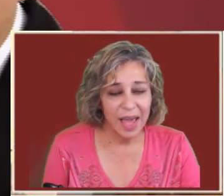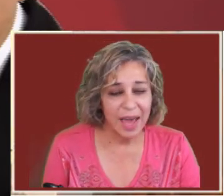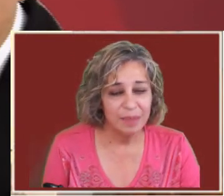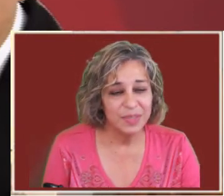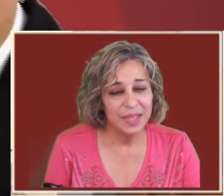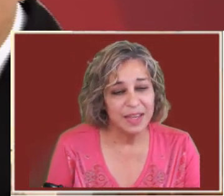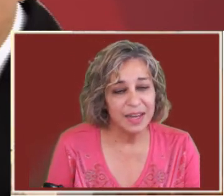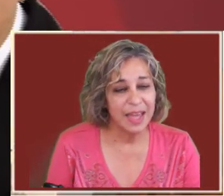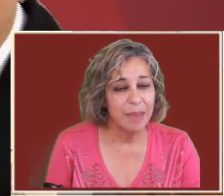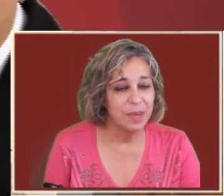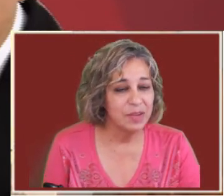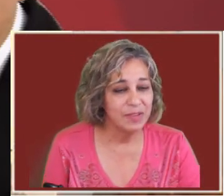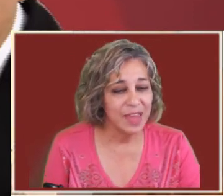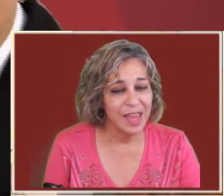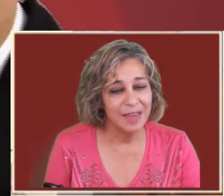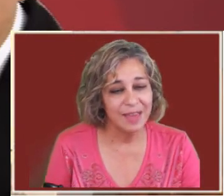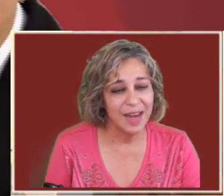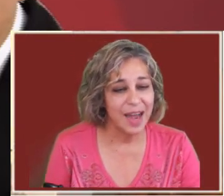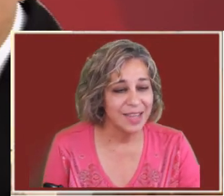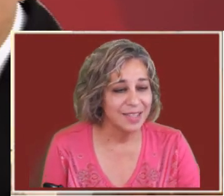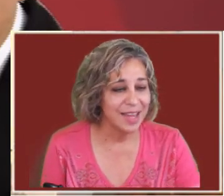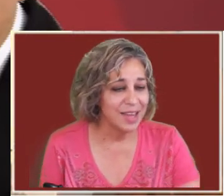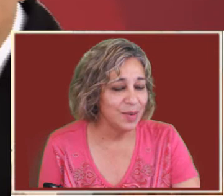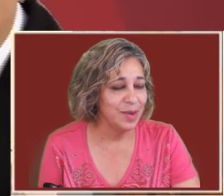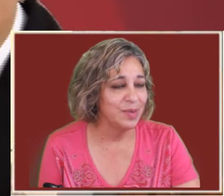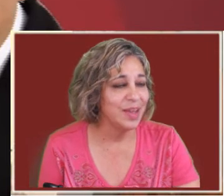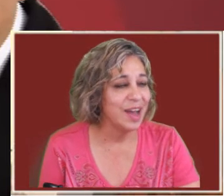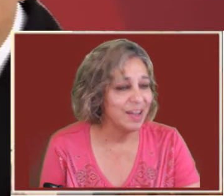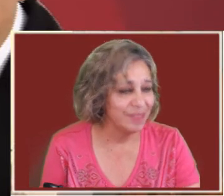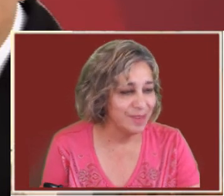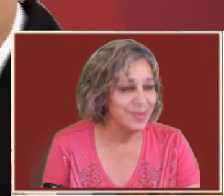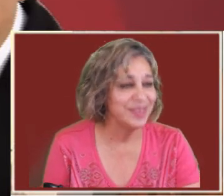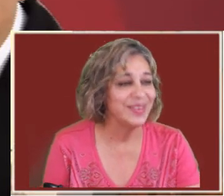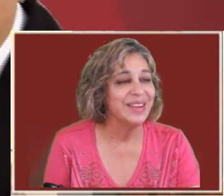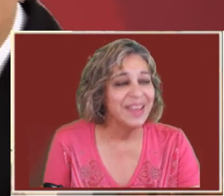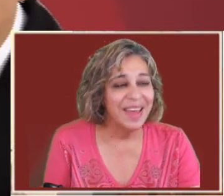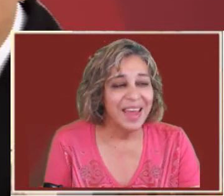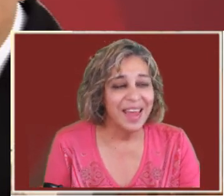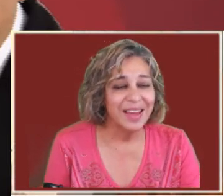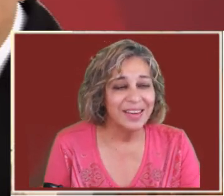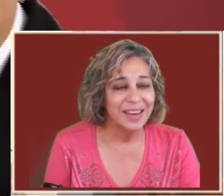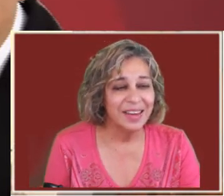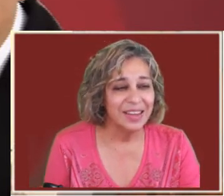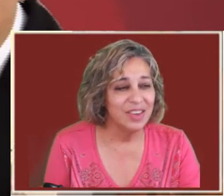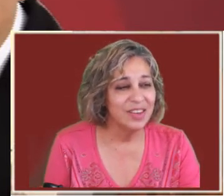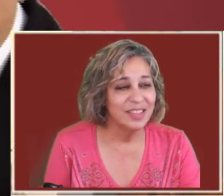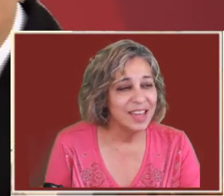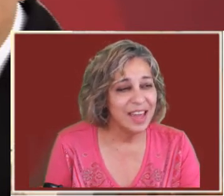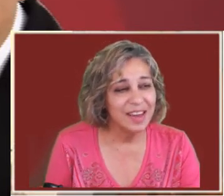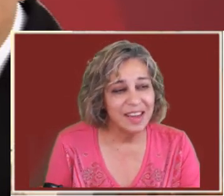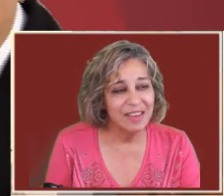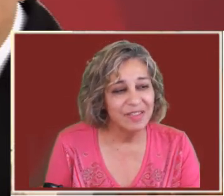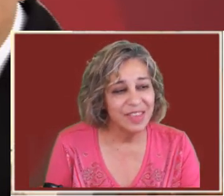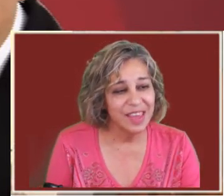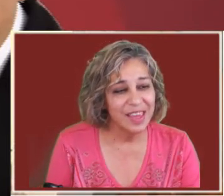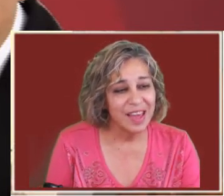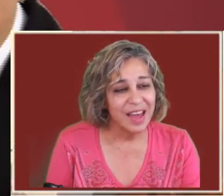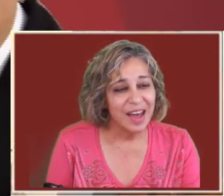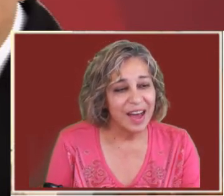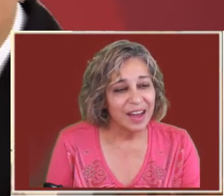all caps, and then a capital V, and then I-S-I-O-N with a hyphen in between. And you can see any of